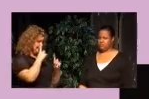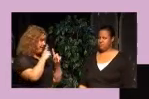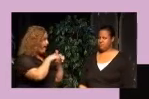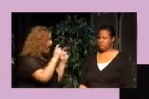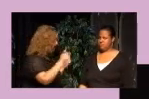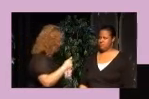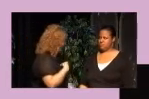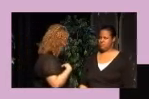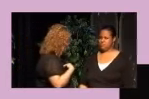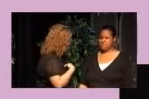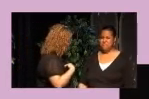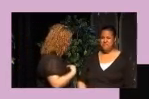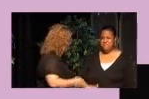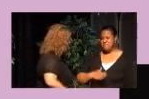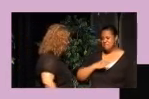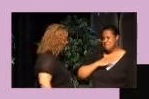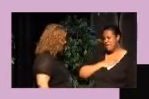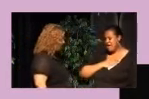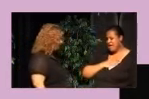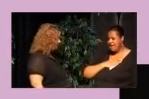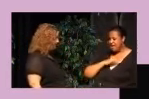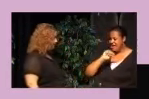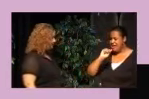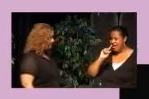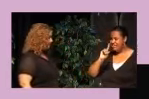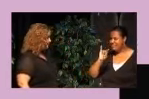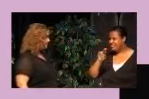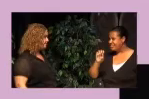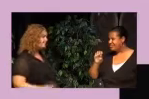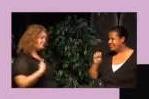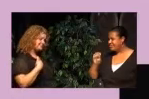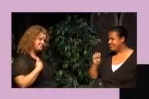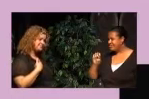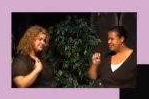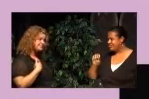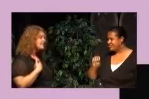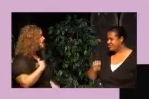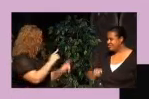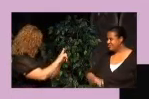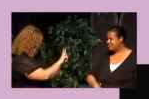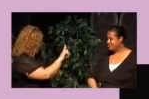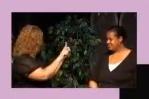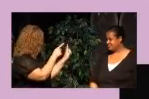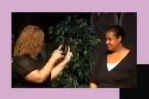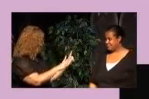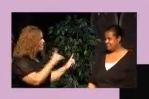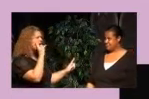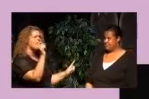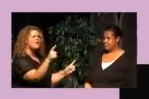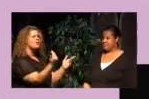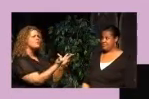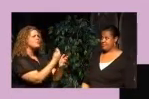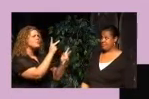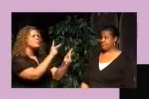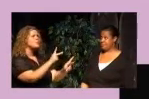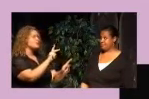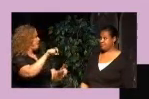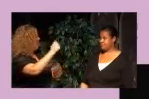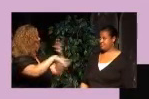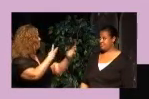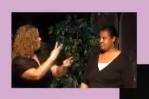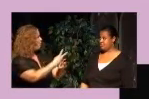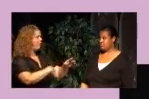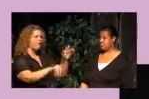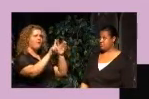ugly. Maya Dean? No less. After I left you, I found a new person, female from another